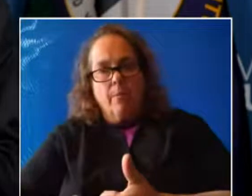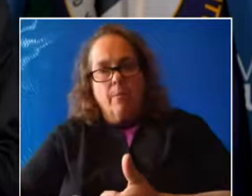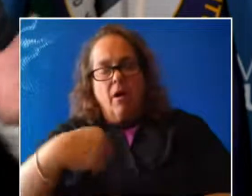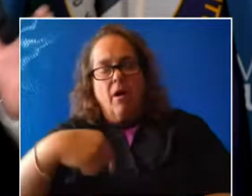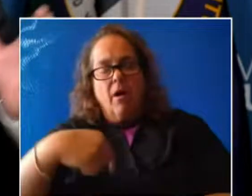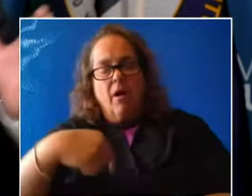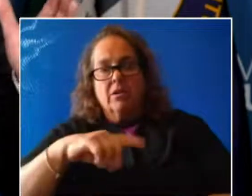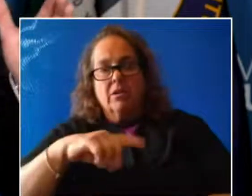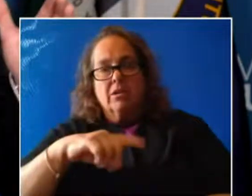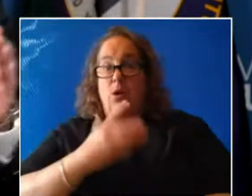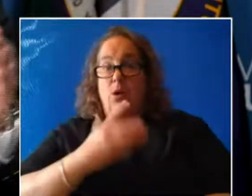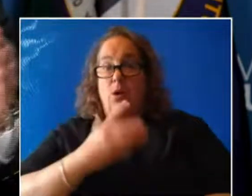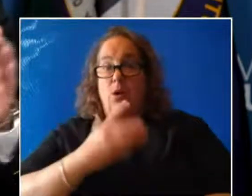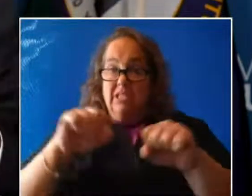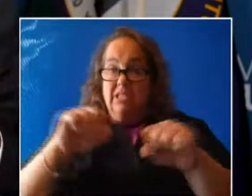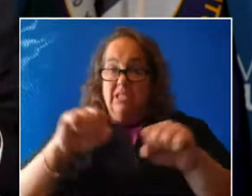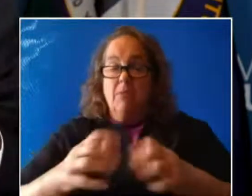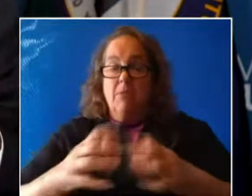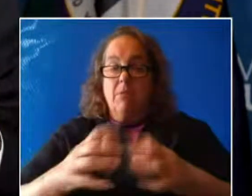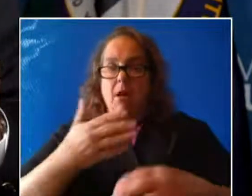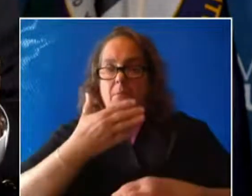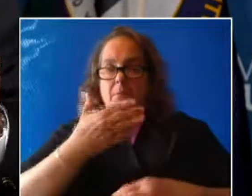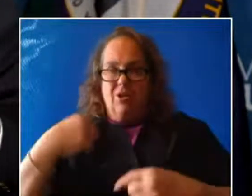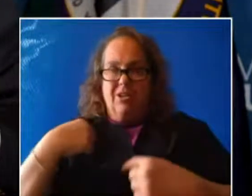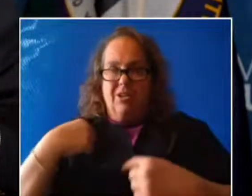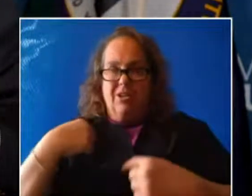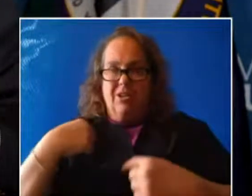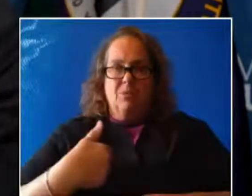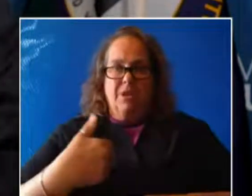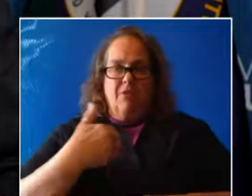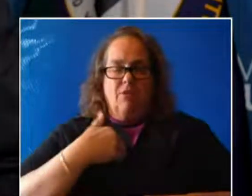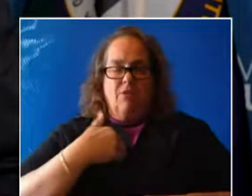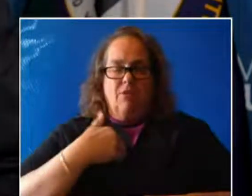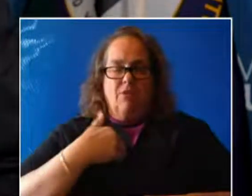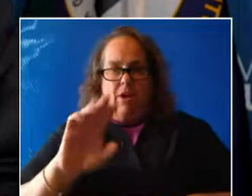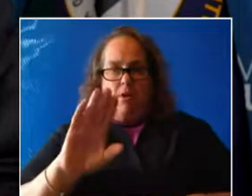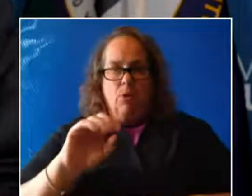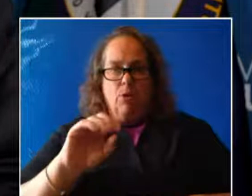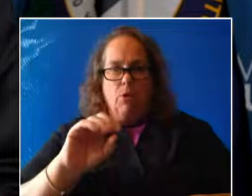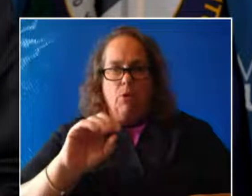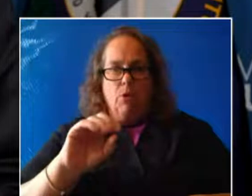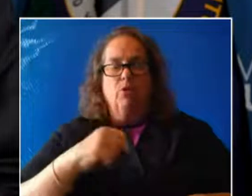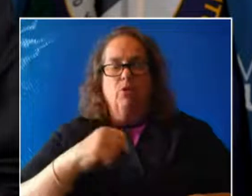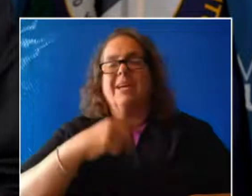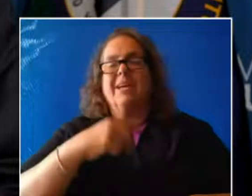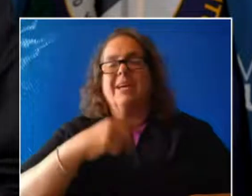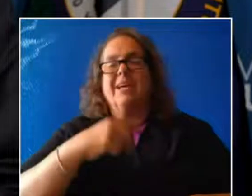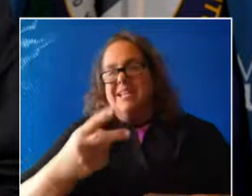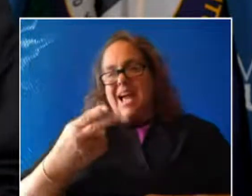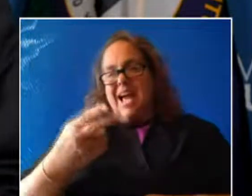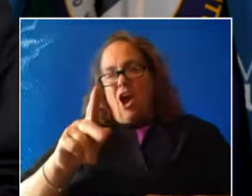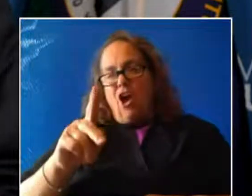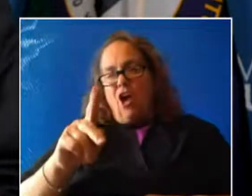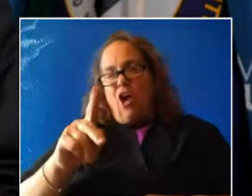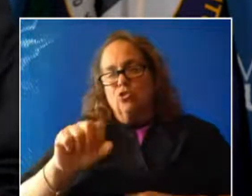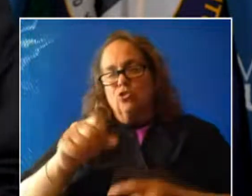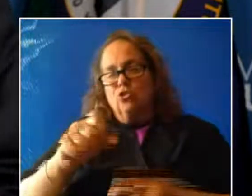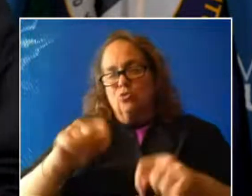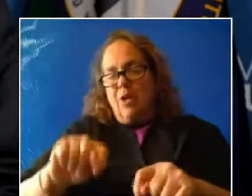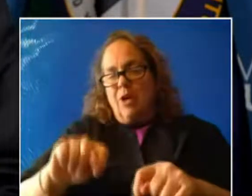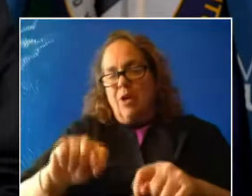did the reboot. We can see hackers trying to get in, but they are not getting in. So we think we are making good process improvement